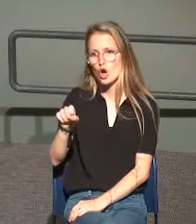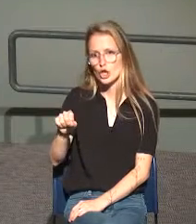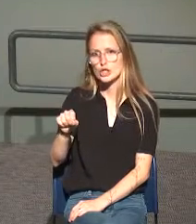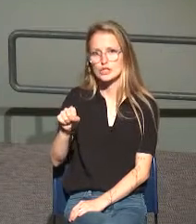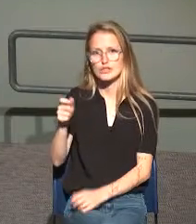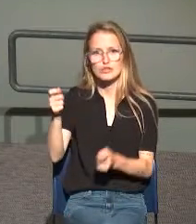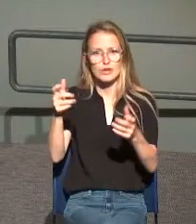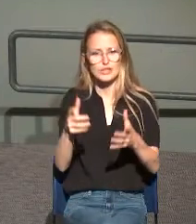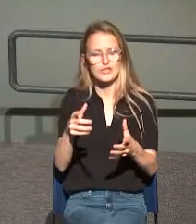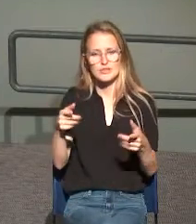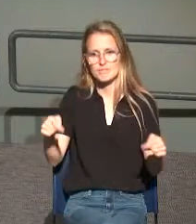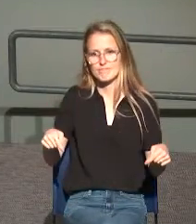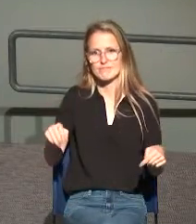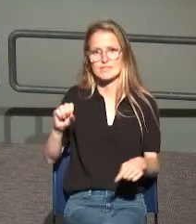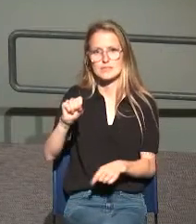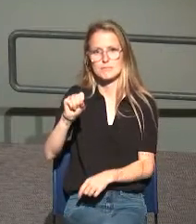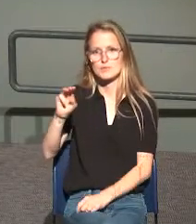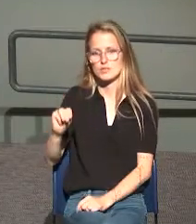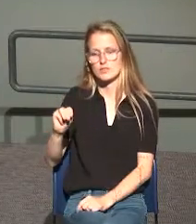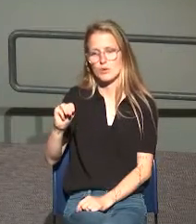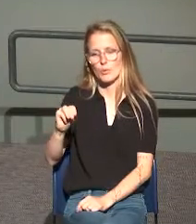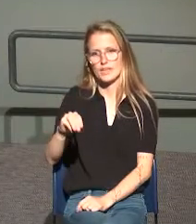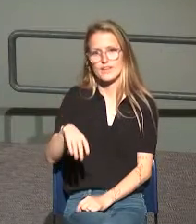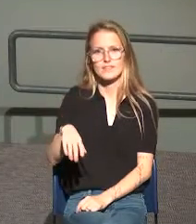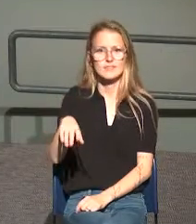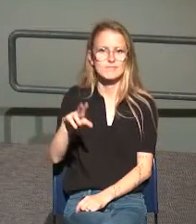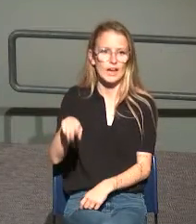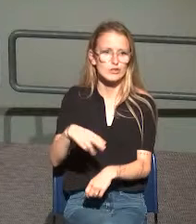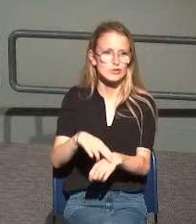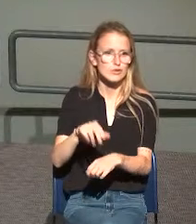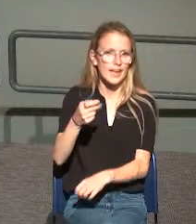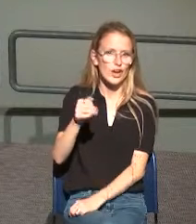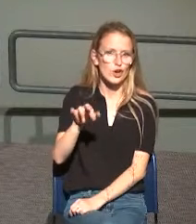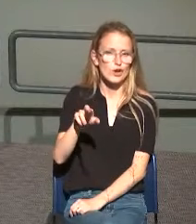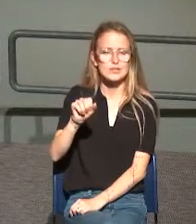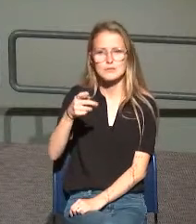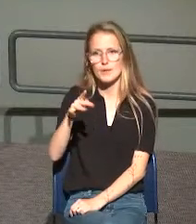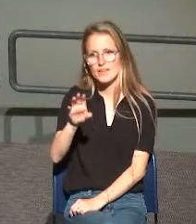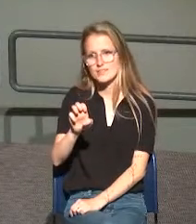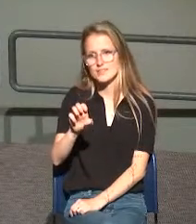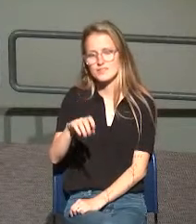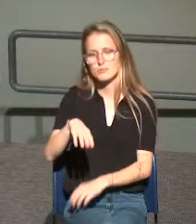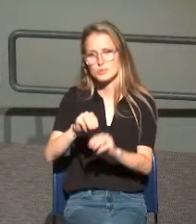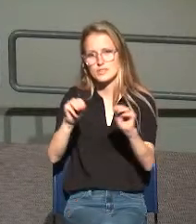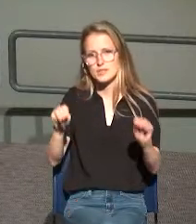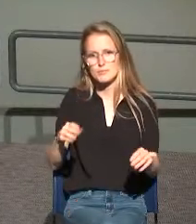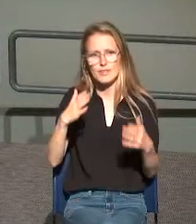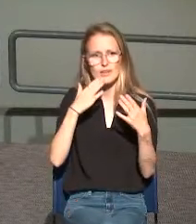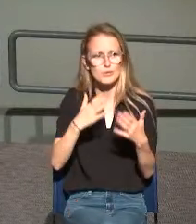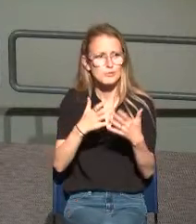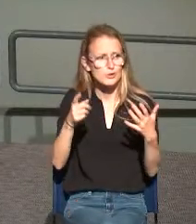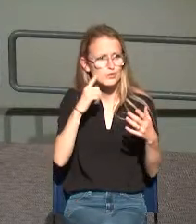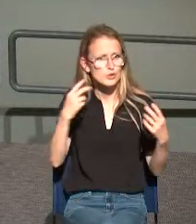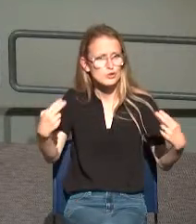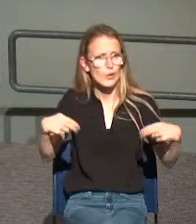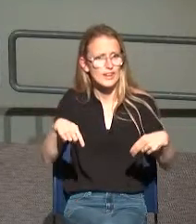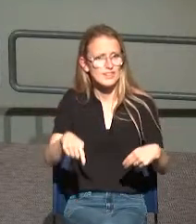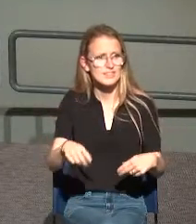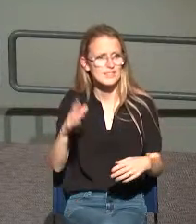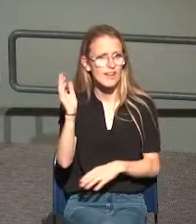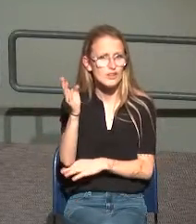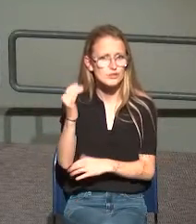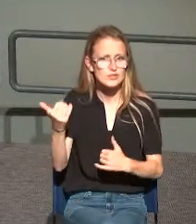Air and Space Museum. Welcome to tonight's Aviation Adventures Lecture, and thanks so much for joining